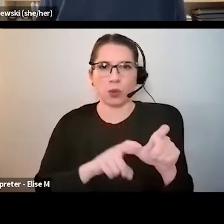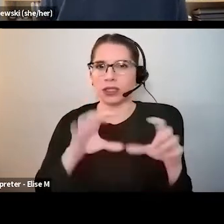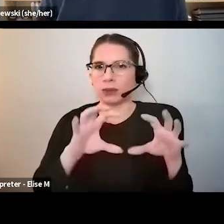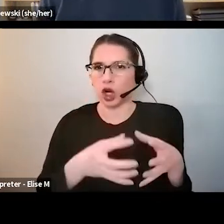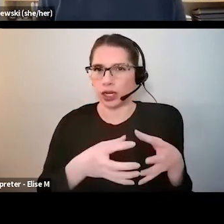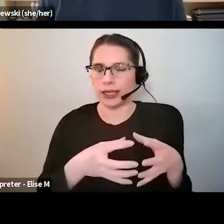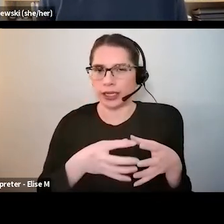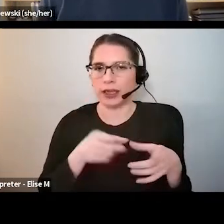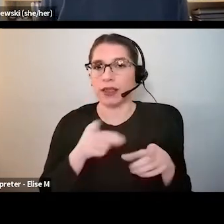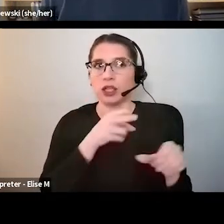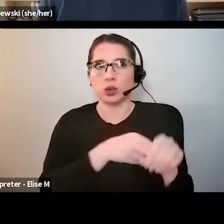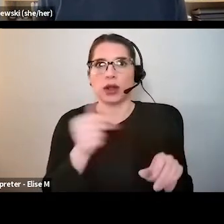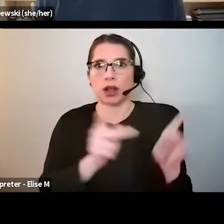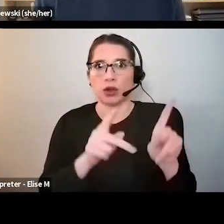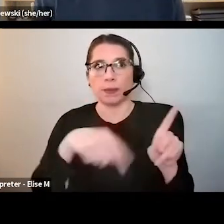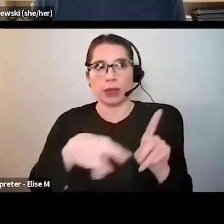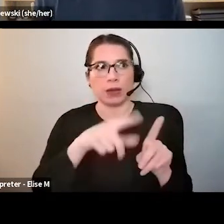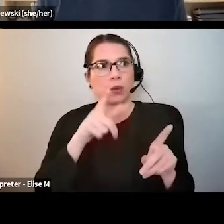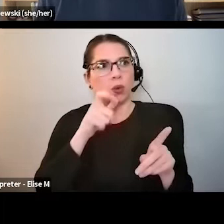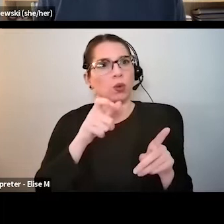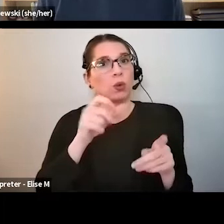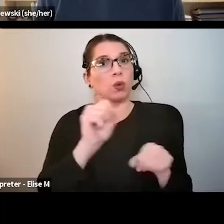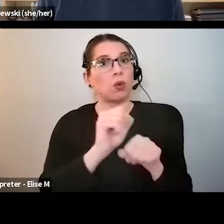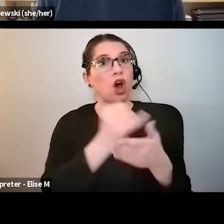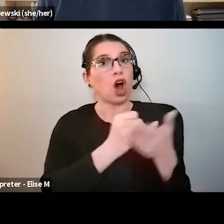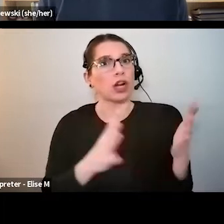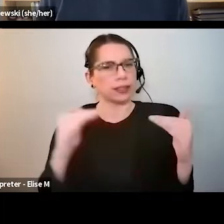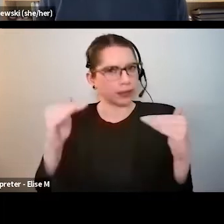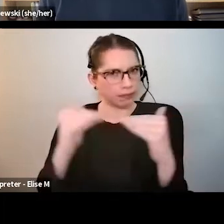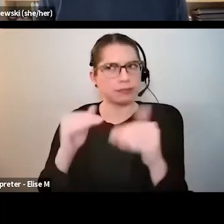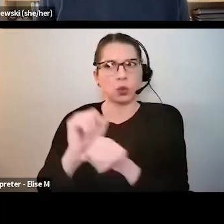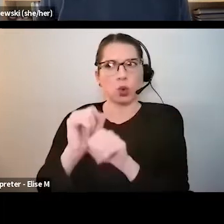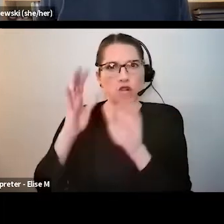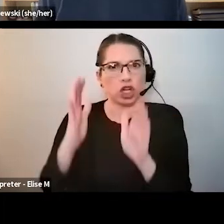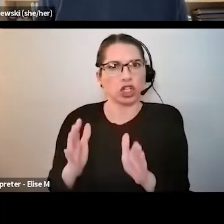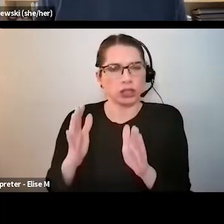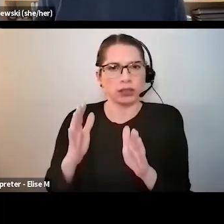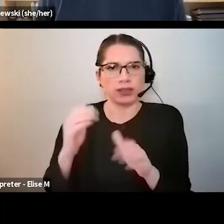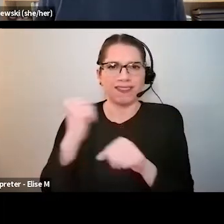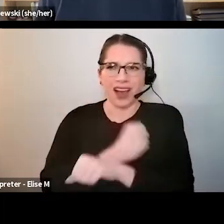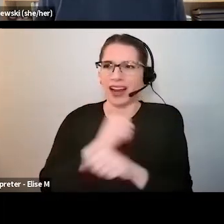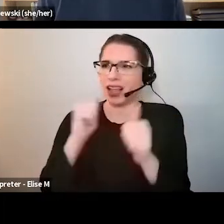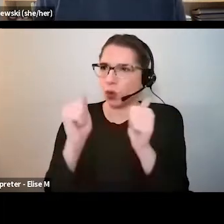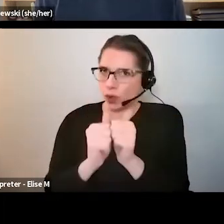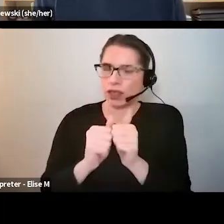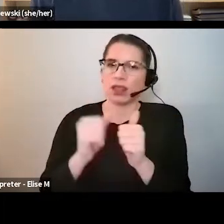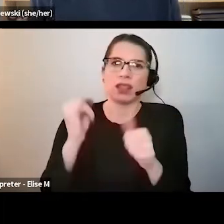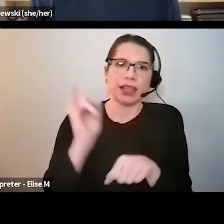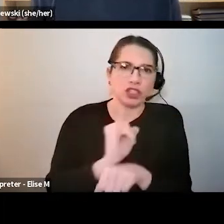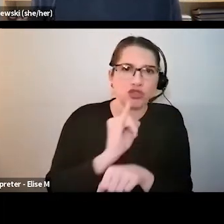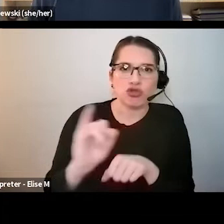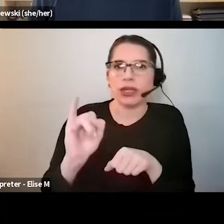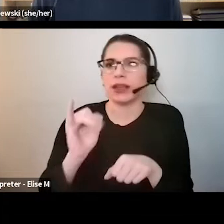joined others who positioned artists as workers fighting alongside industrial and agrarian laborers.